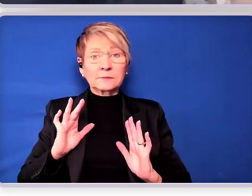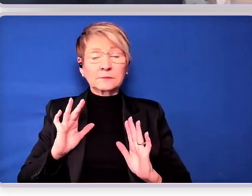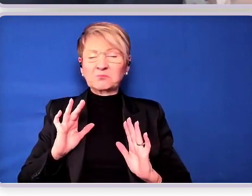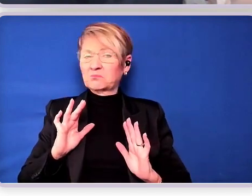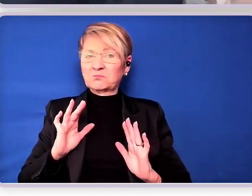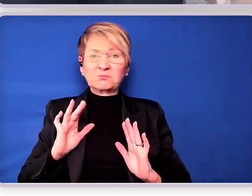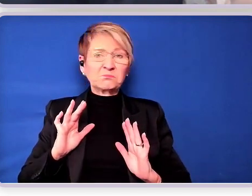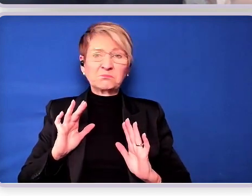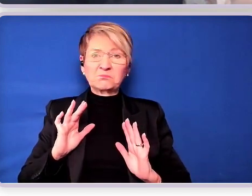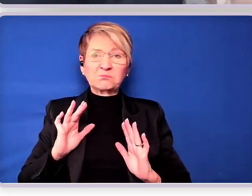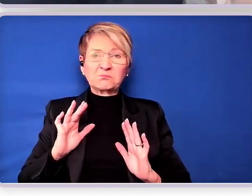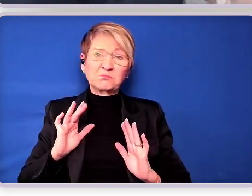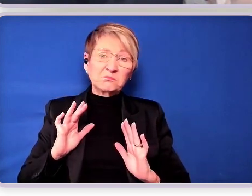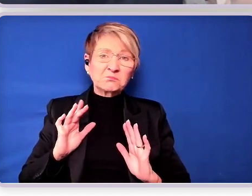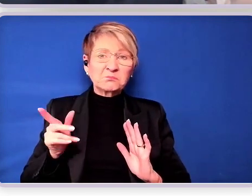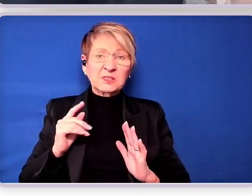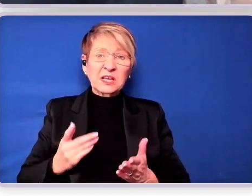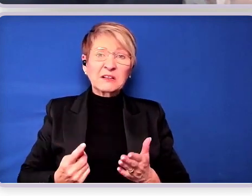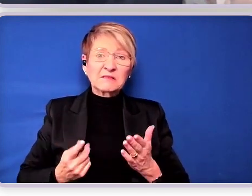unfortunately, except move.